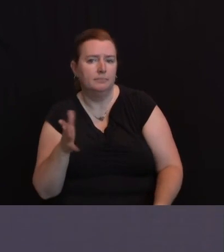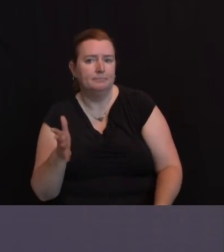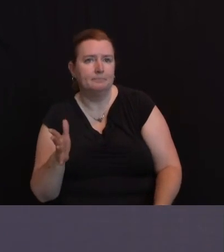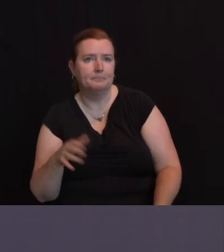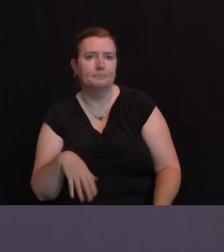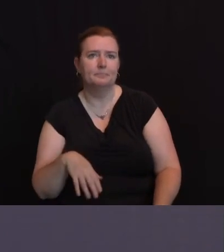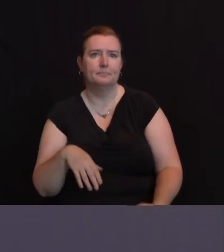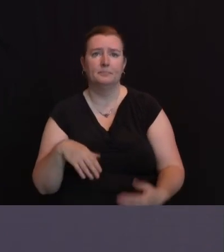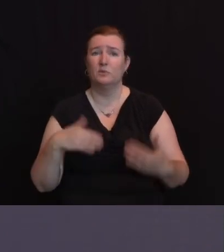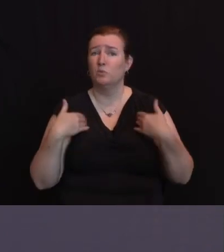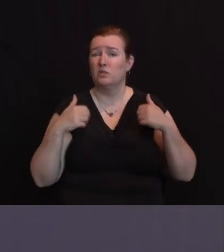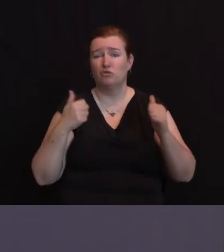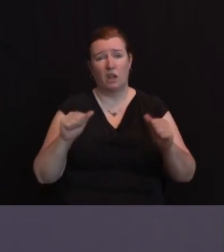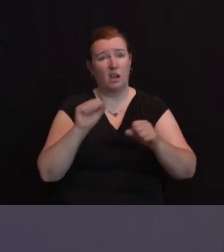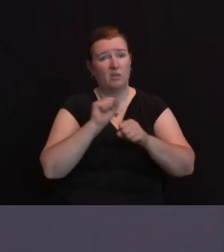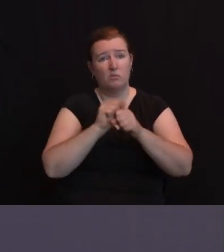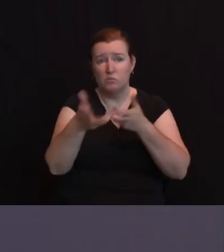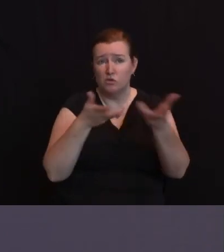work as